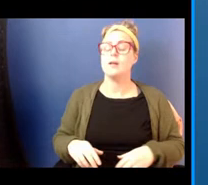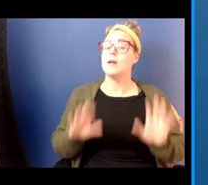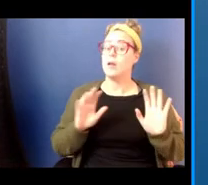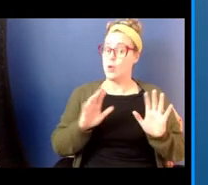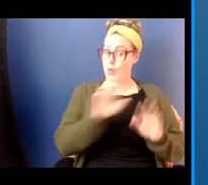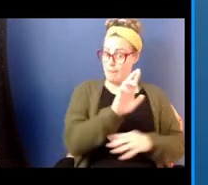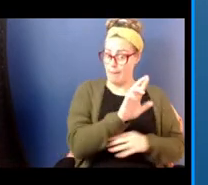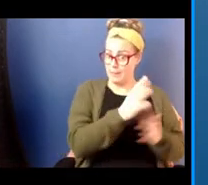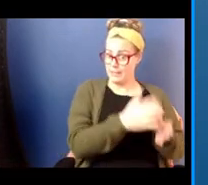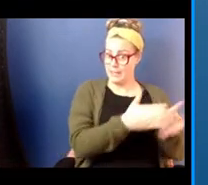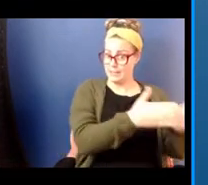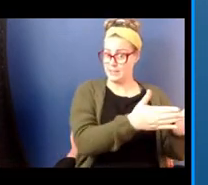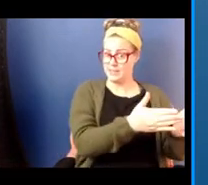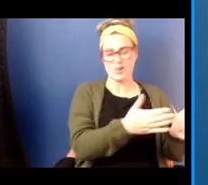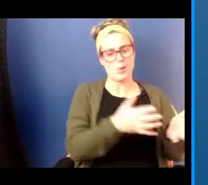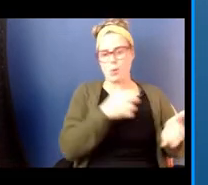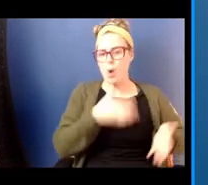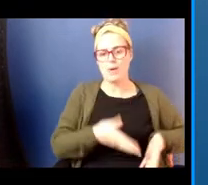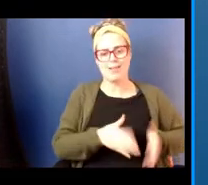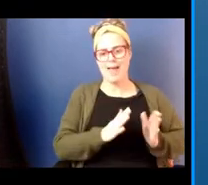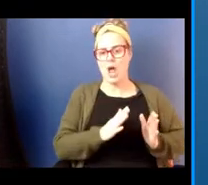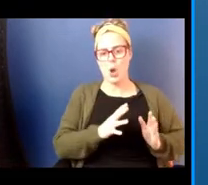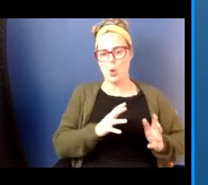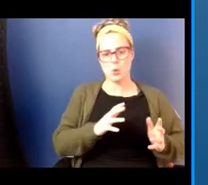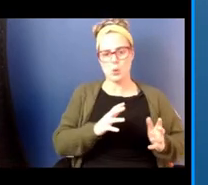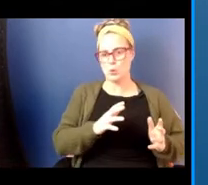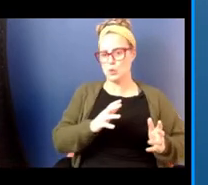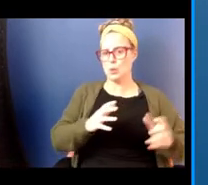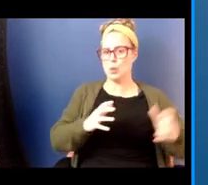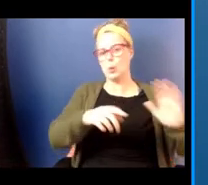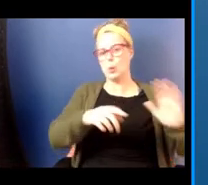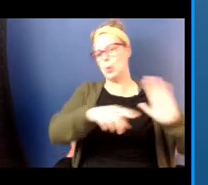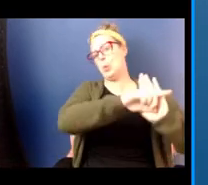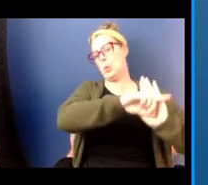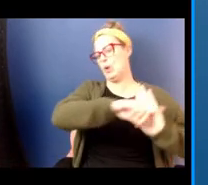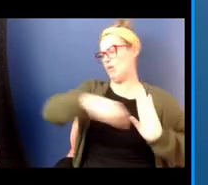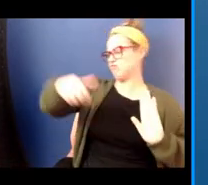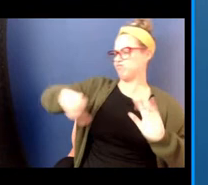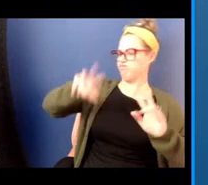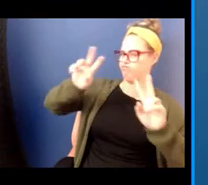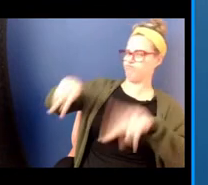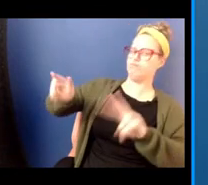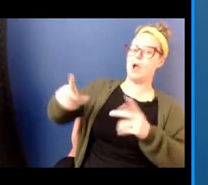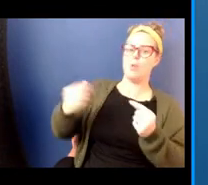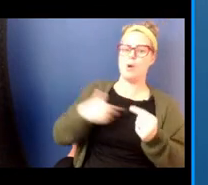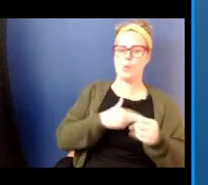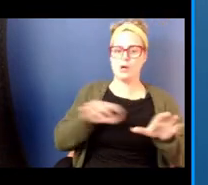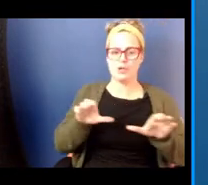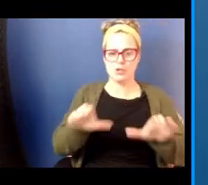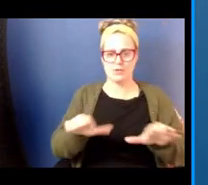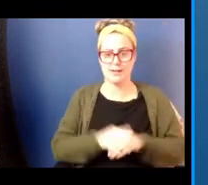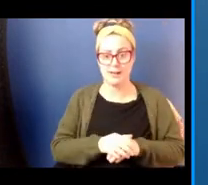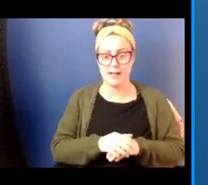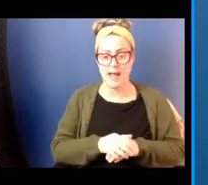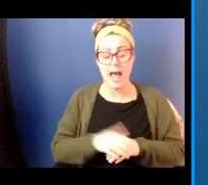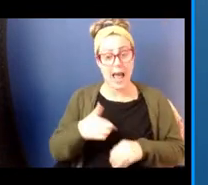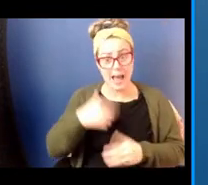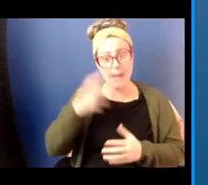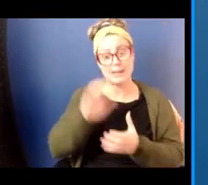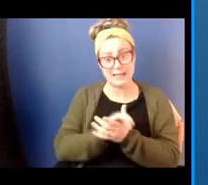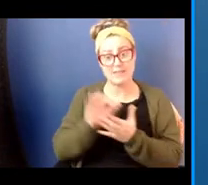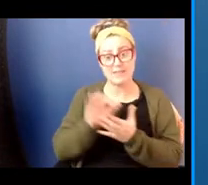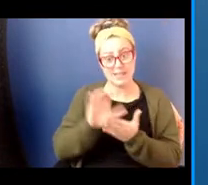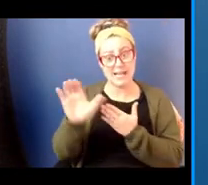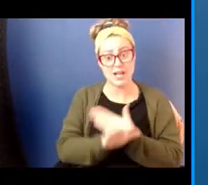what we are doing because I think this calendar makes us more competitive we don't need to feel defensive about